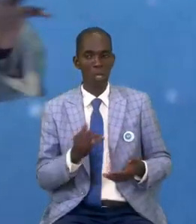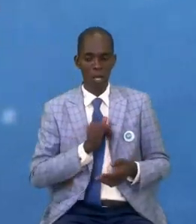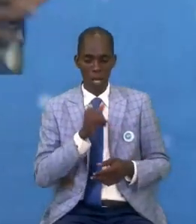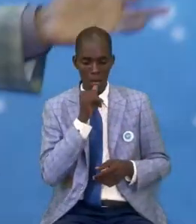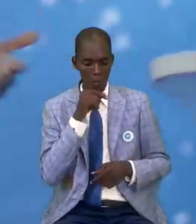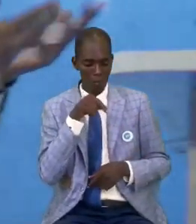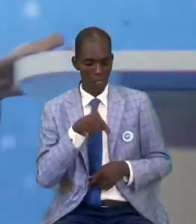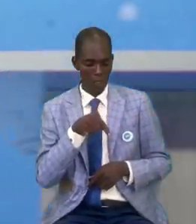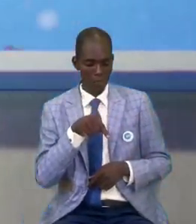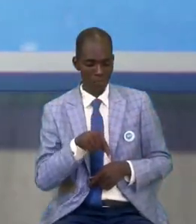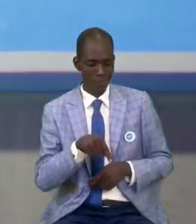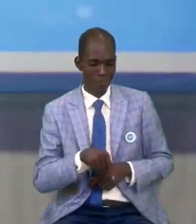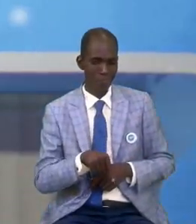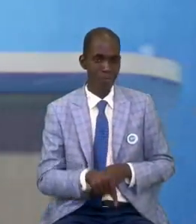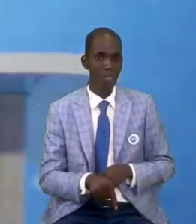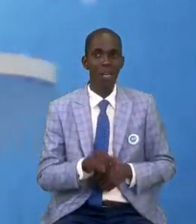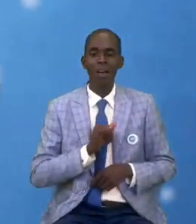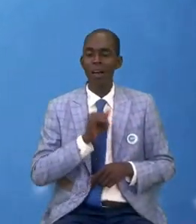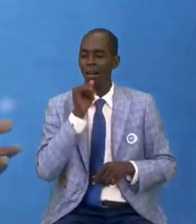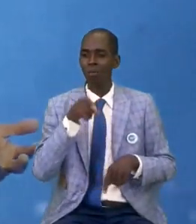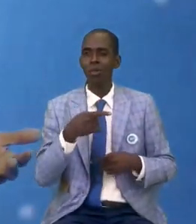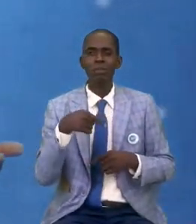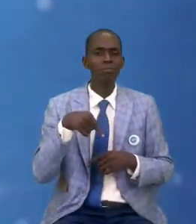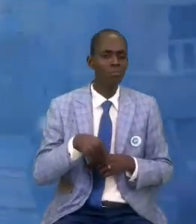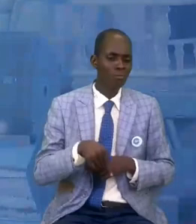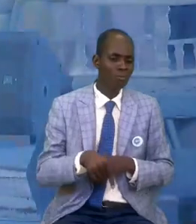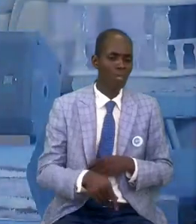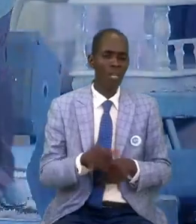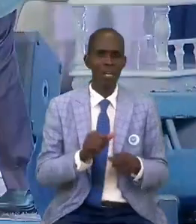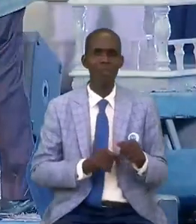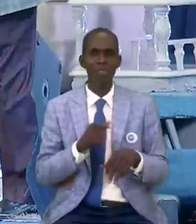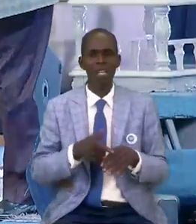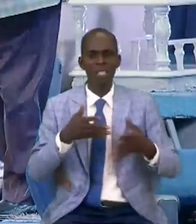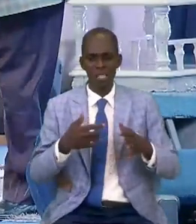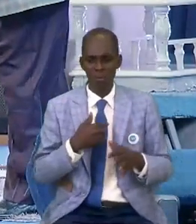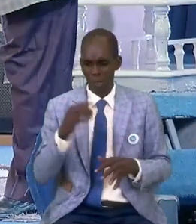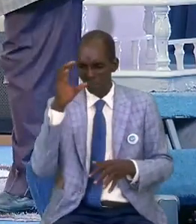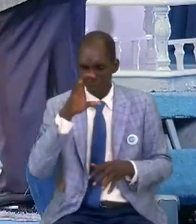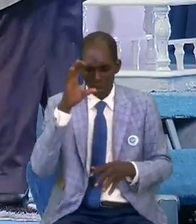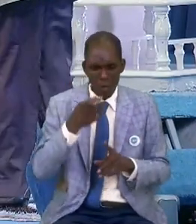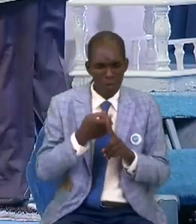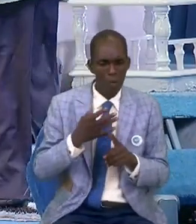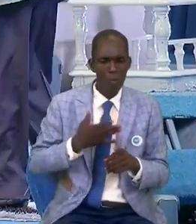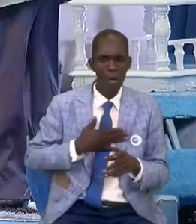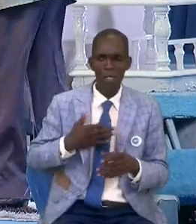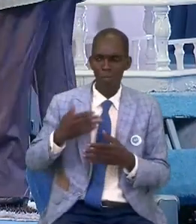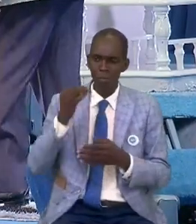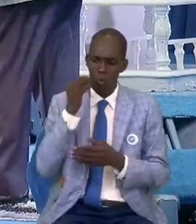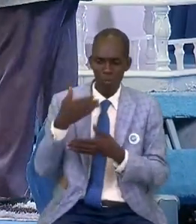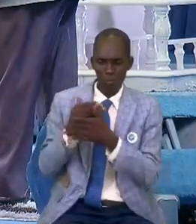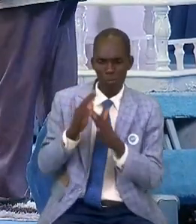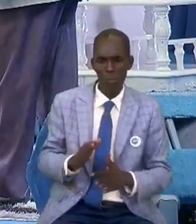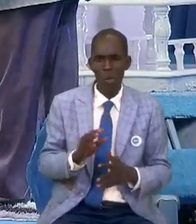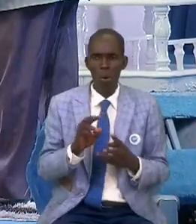me search among my neighbors. Let me search among our church people. Let me search among our religious people